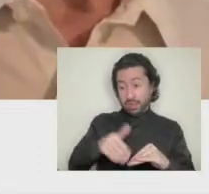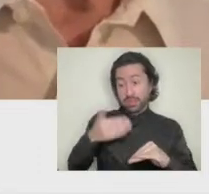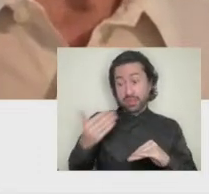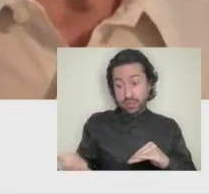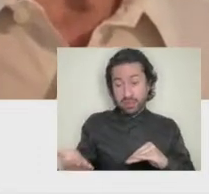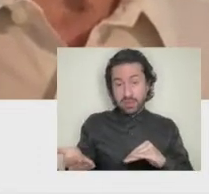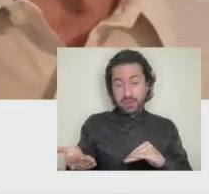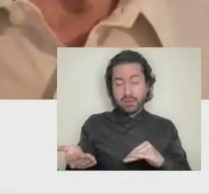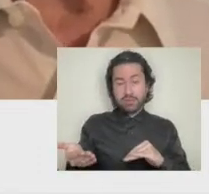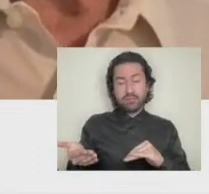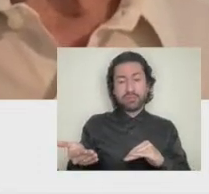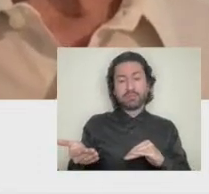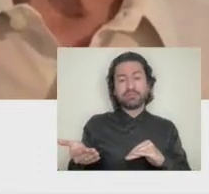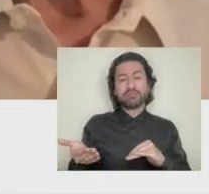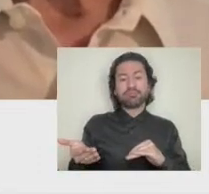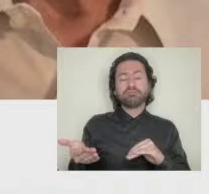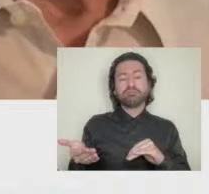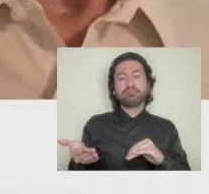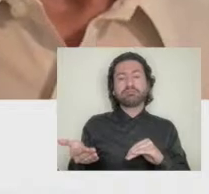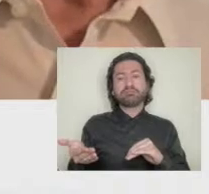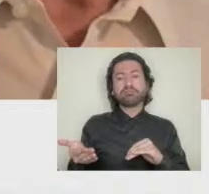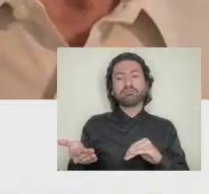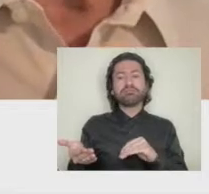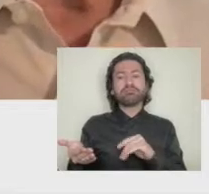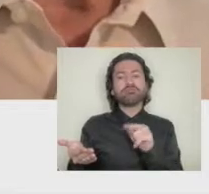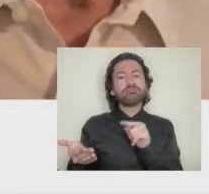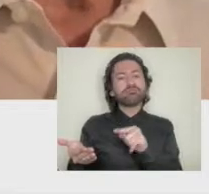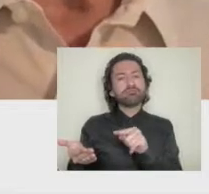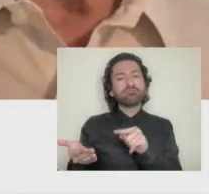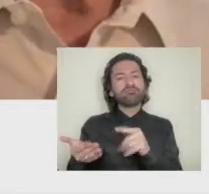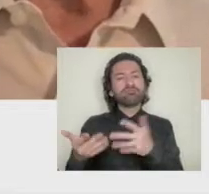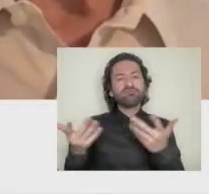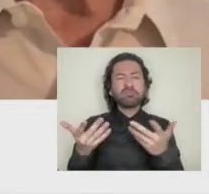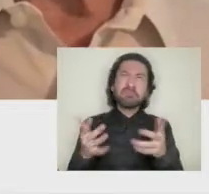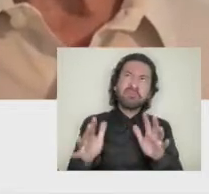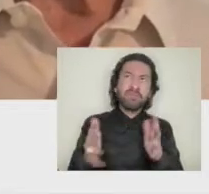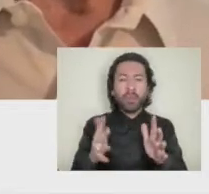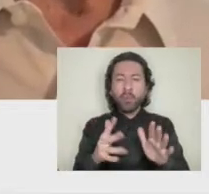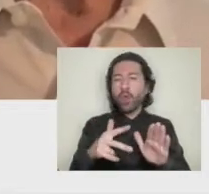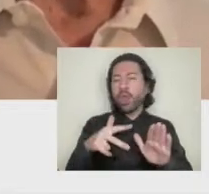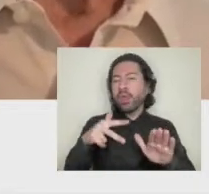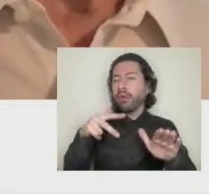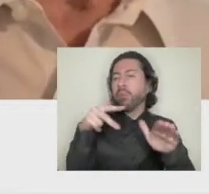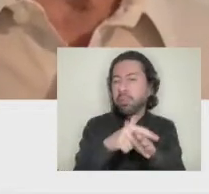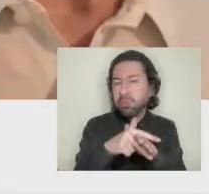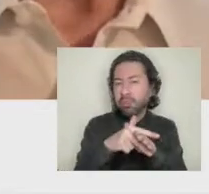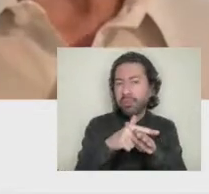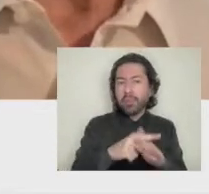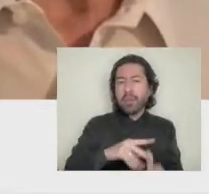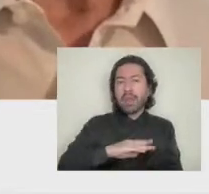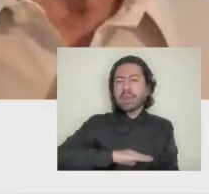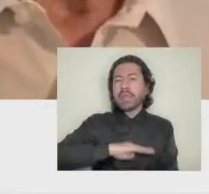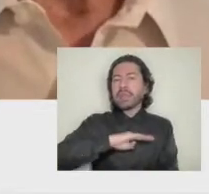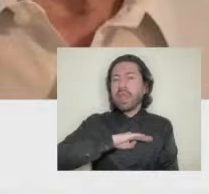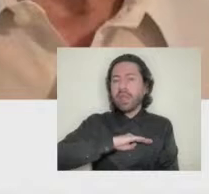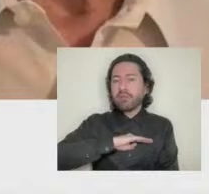inequalities in health had got bigger, and life expectancy for the poorest people was going